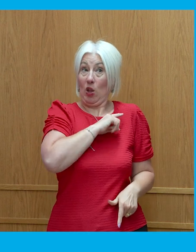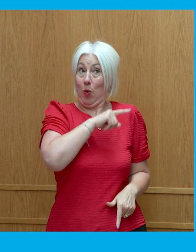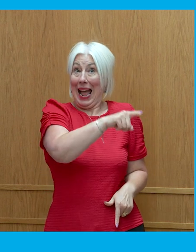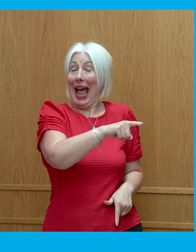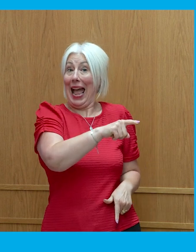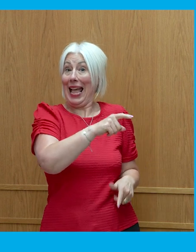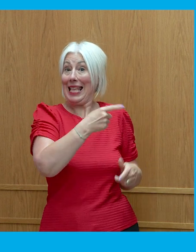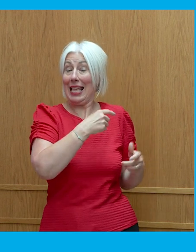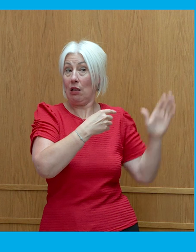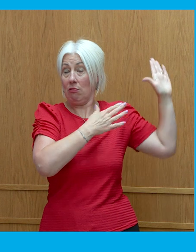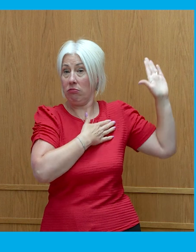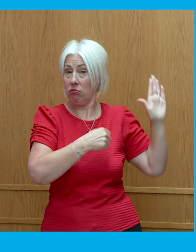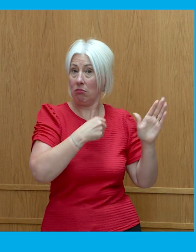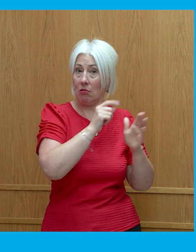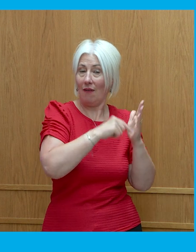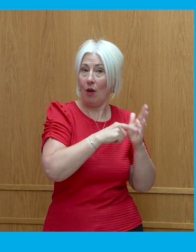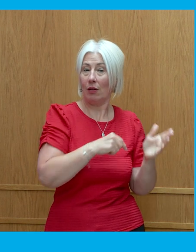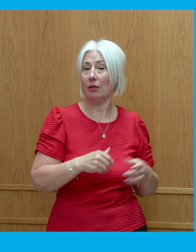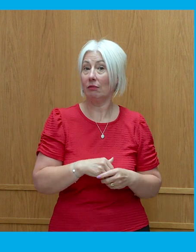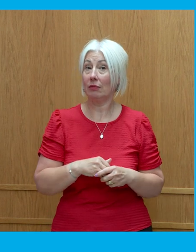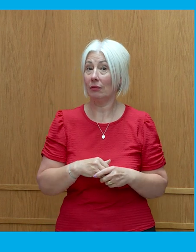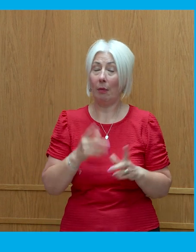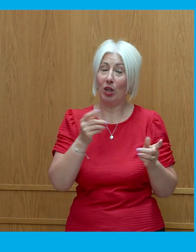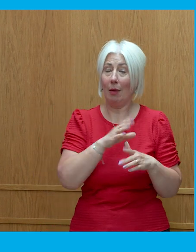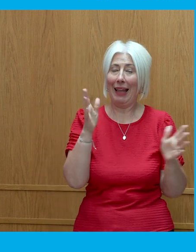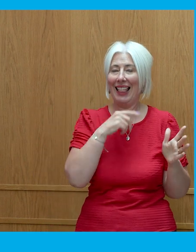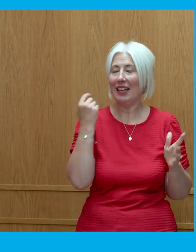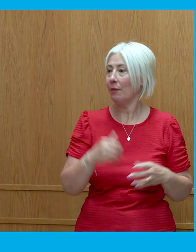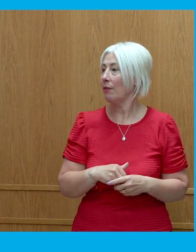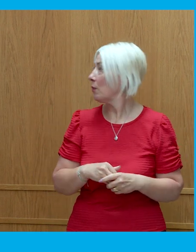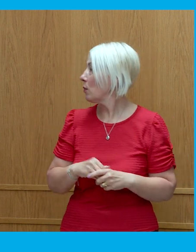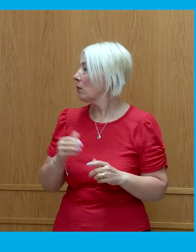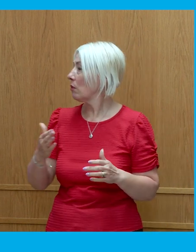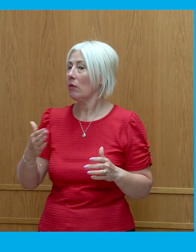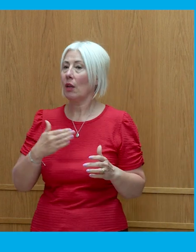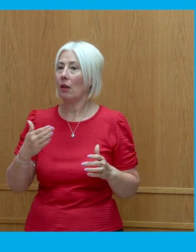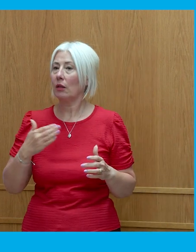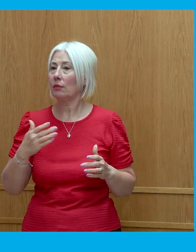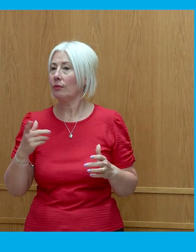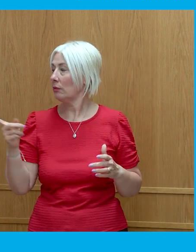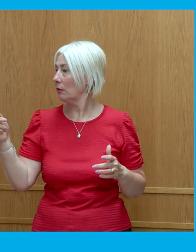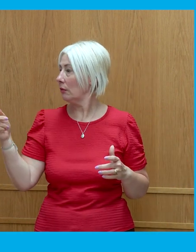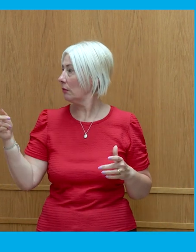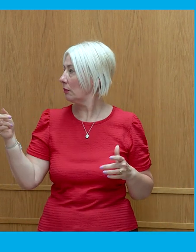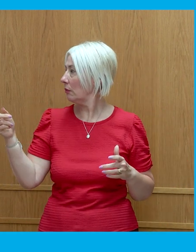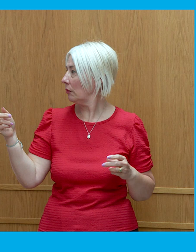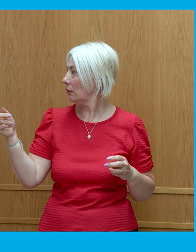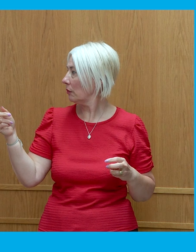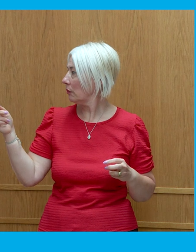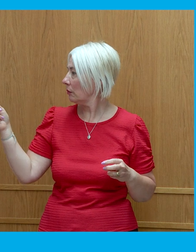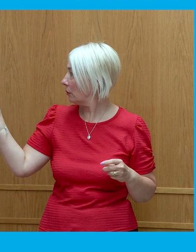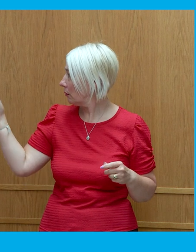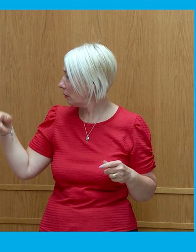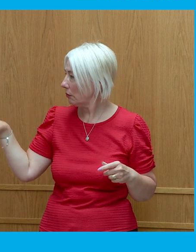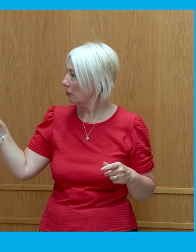And it's all one big Gordian knot at this point. Towards the front, the third row, the